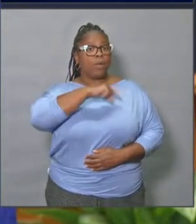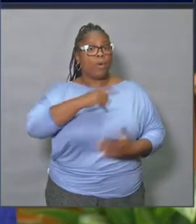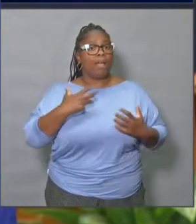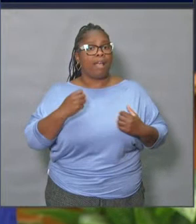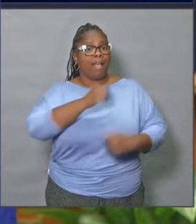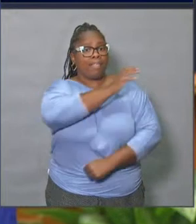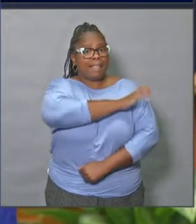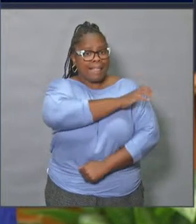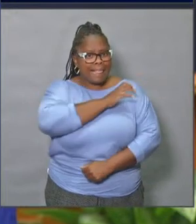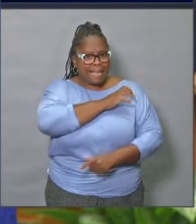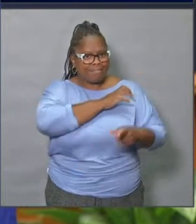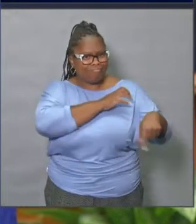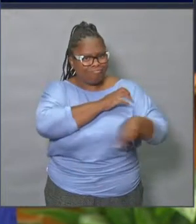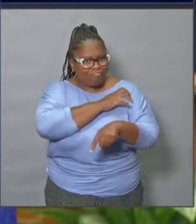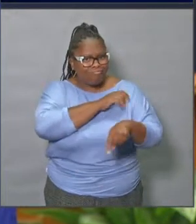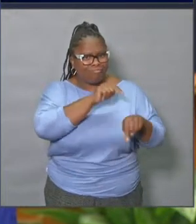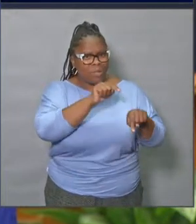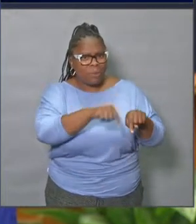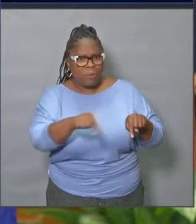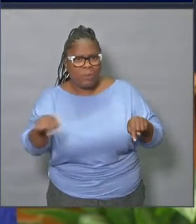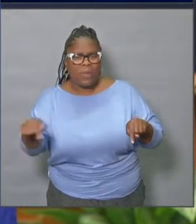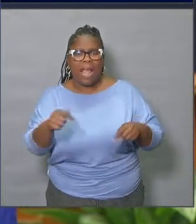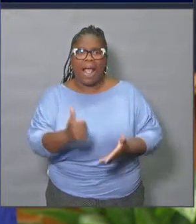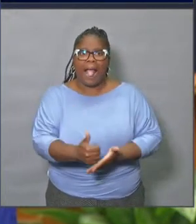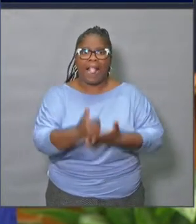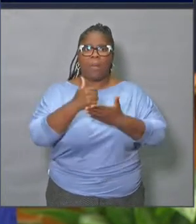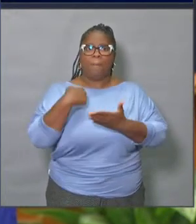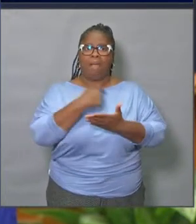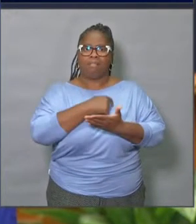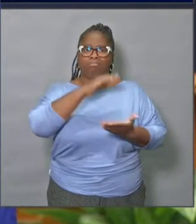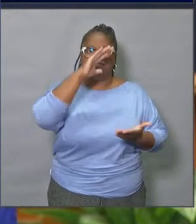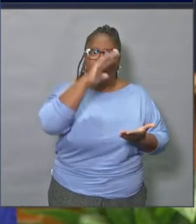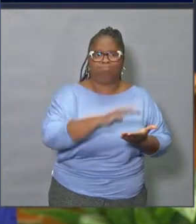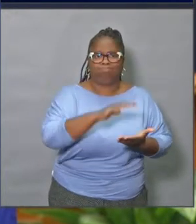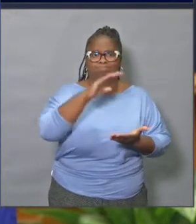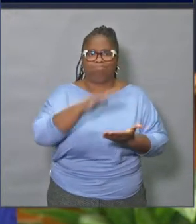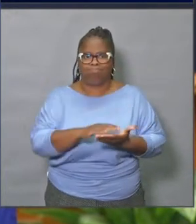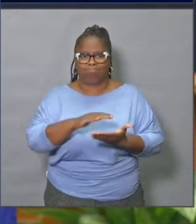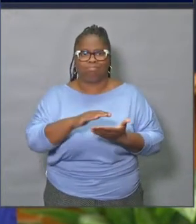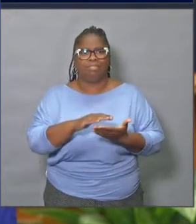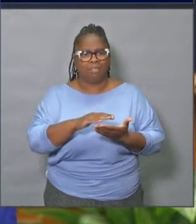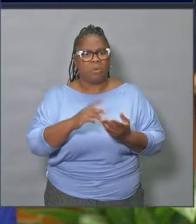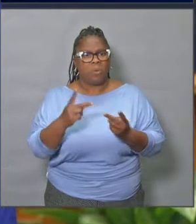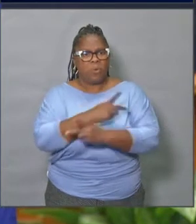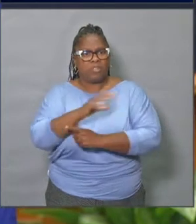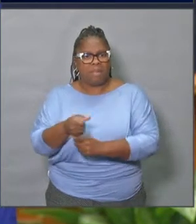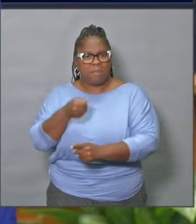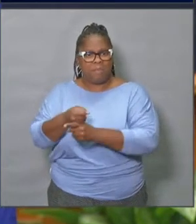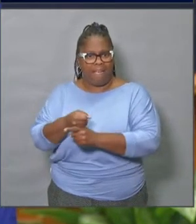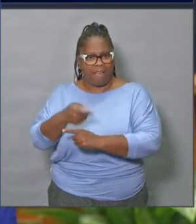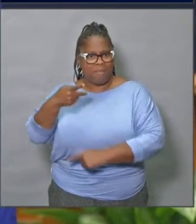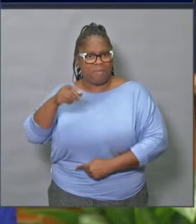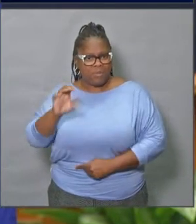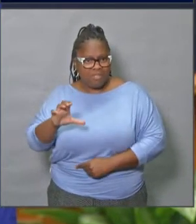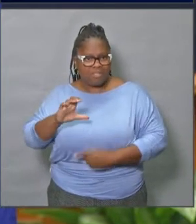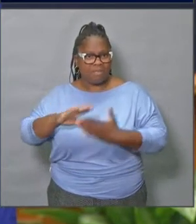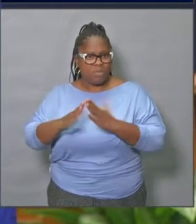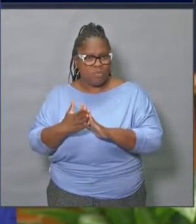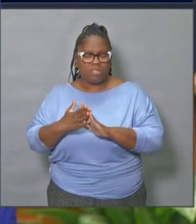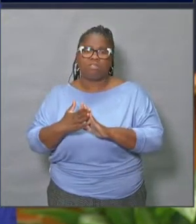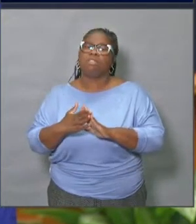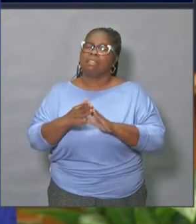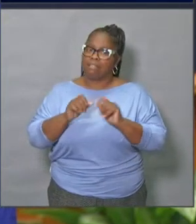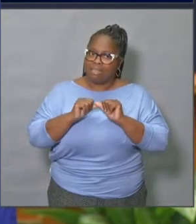helped reduce health disparities before the COVID crisis, and they continue to do so now. I want to thank